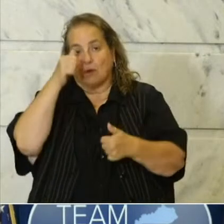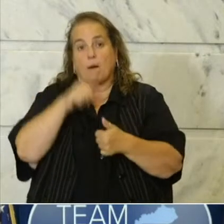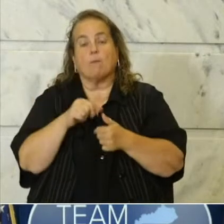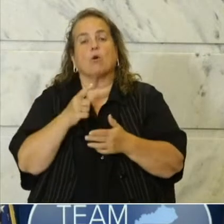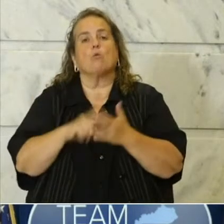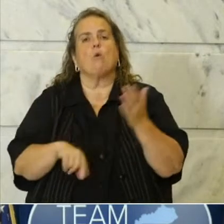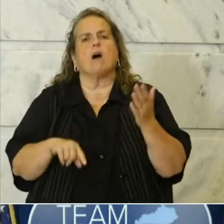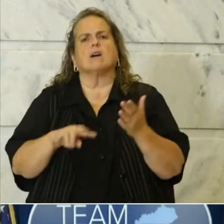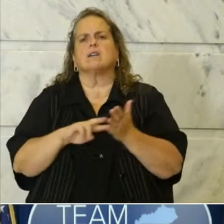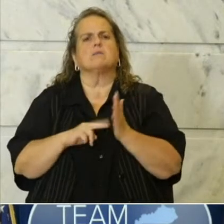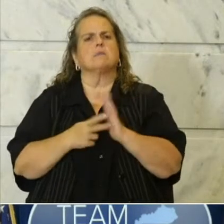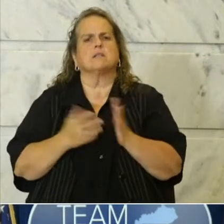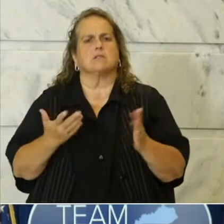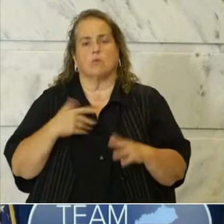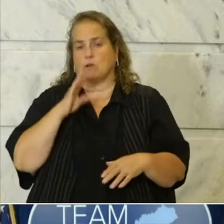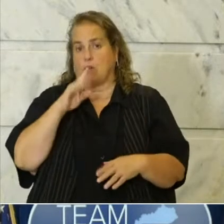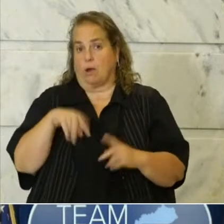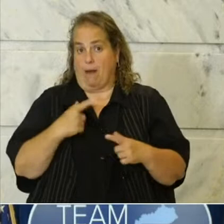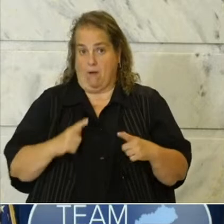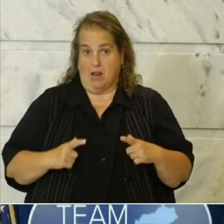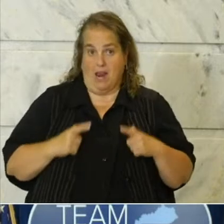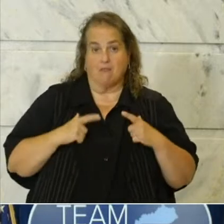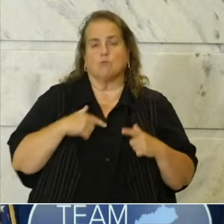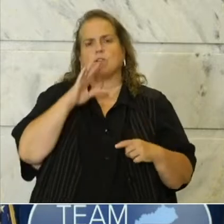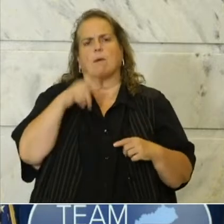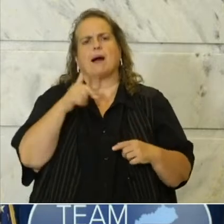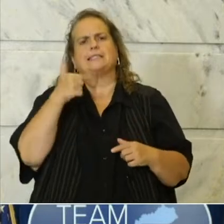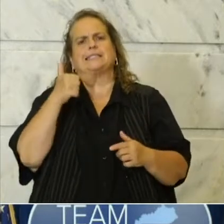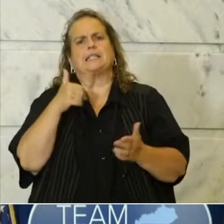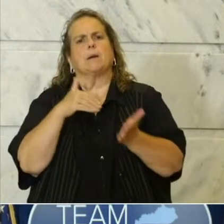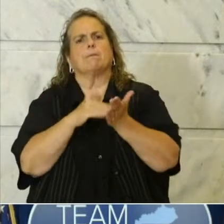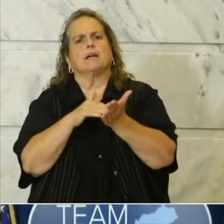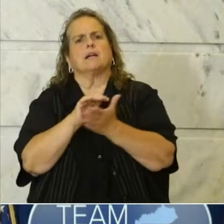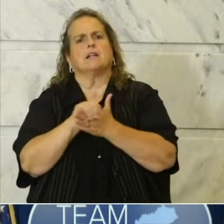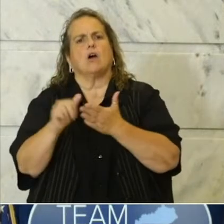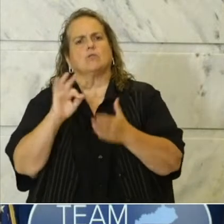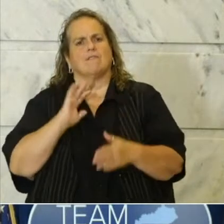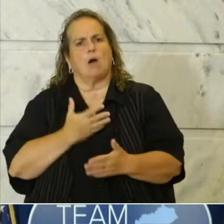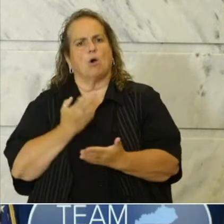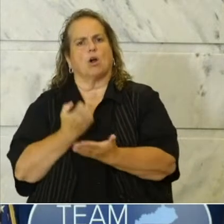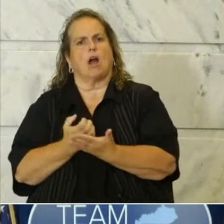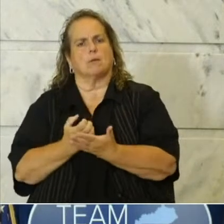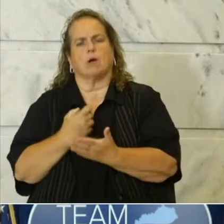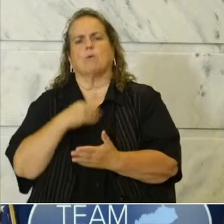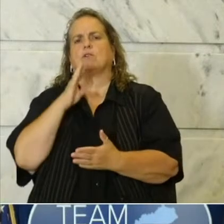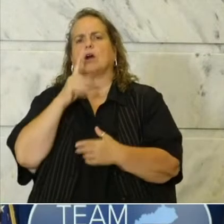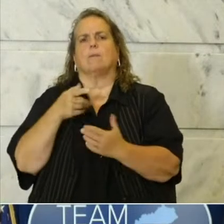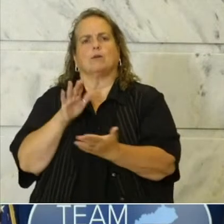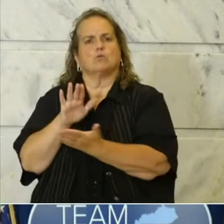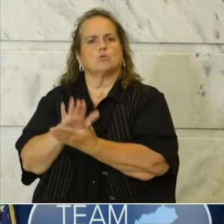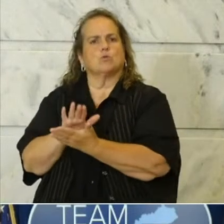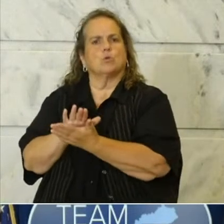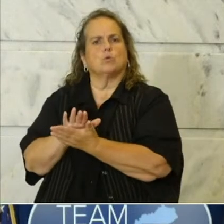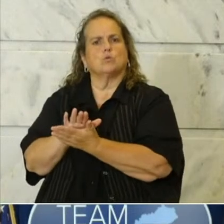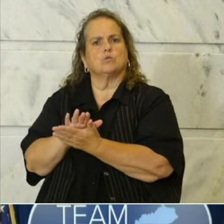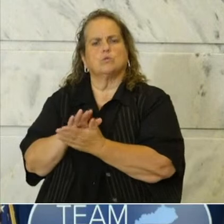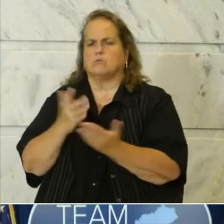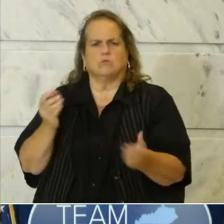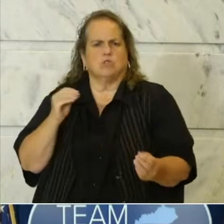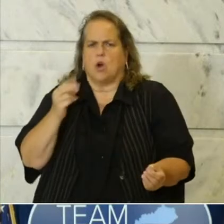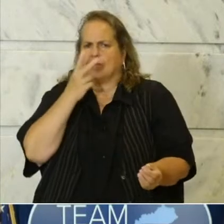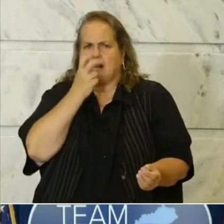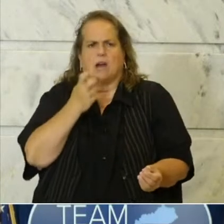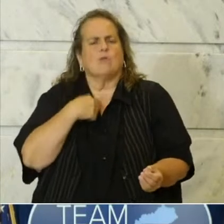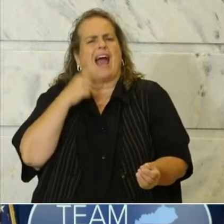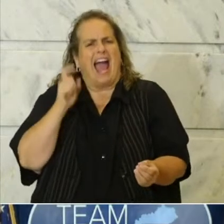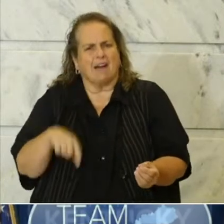about lives, we talk about $10 billion of our economy, and we talk about schools, and none of those are in doubt. We know that we've got to get control of this